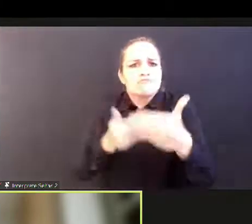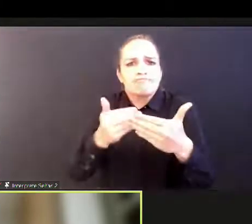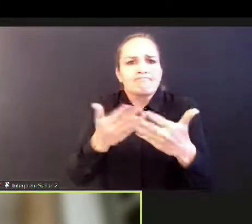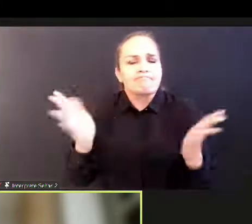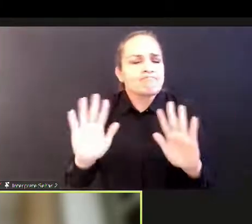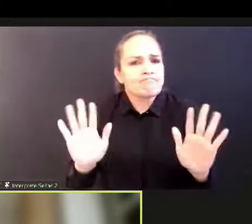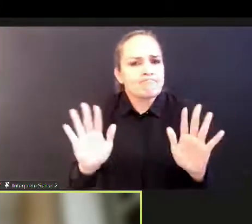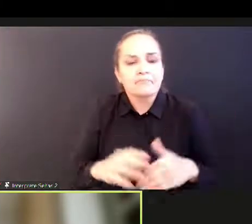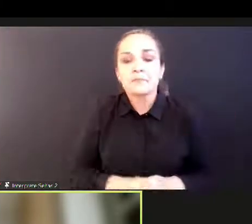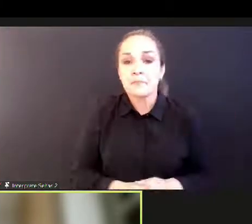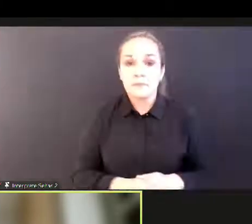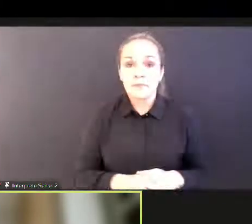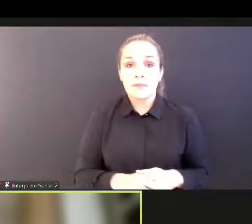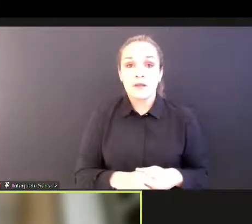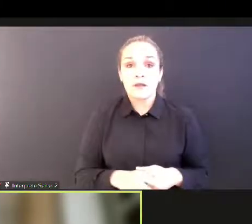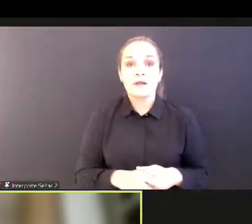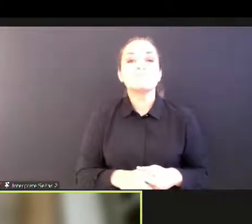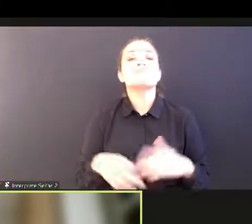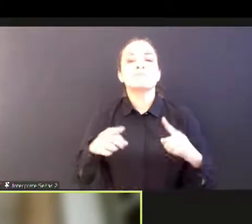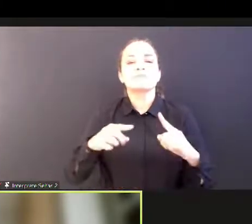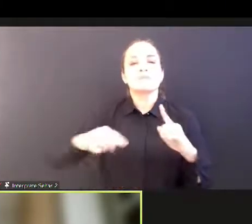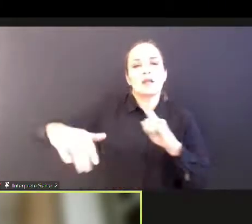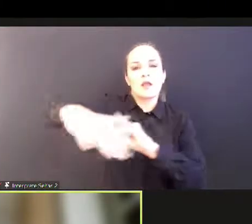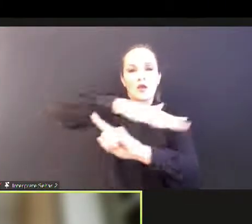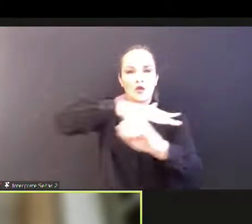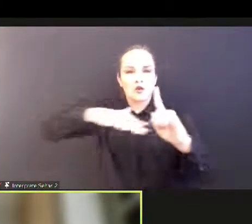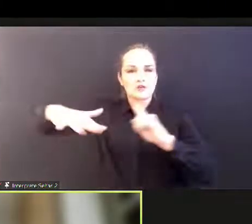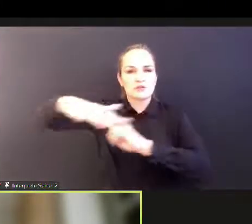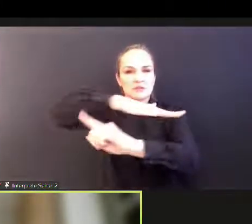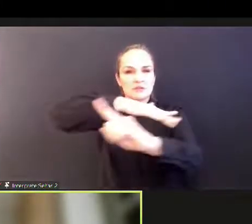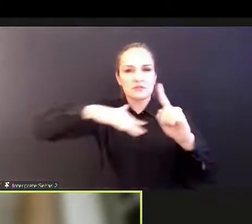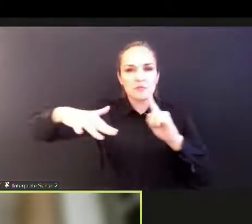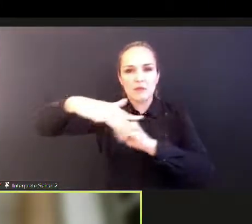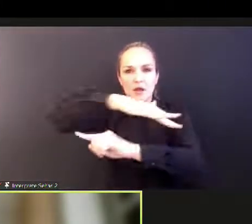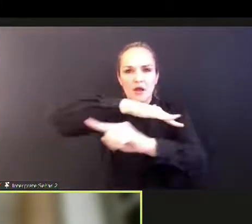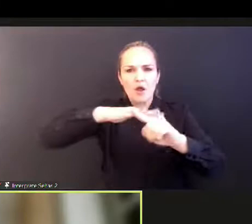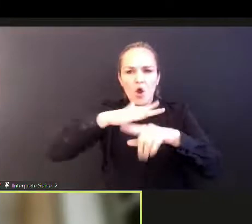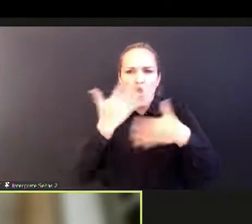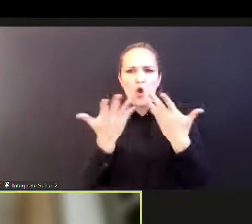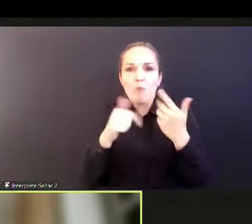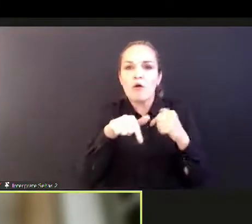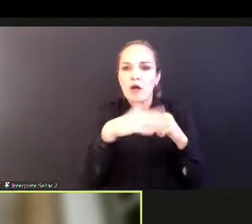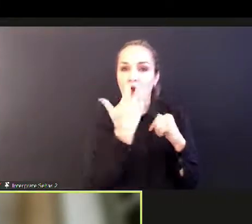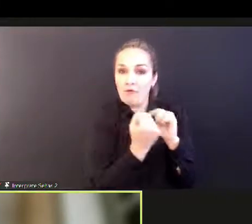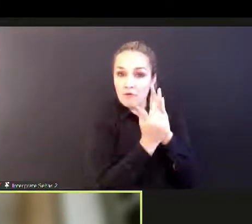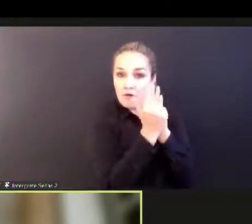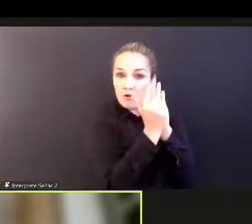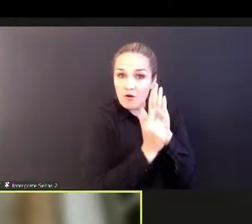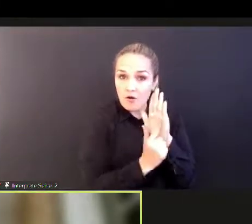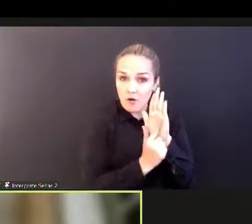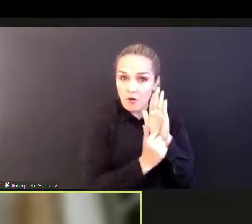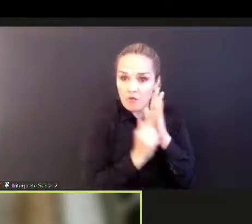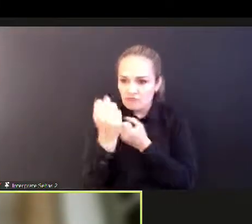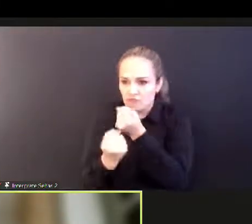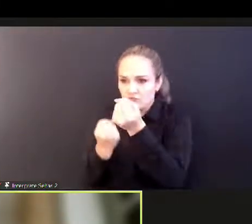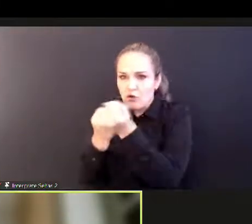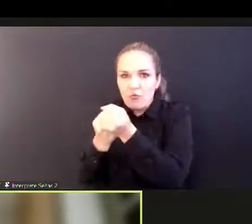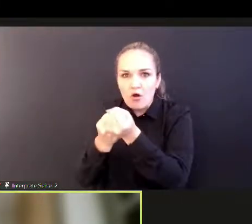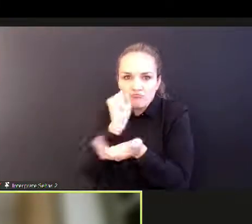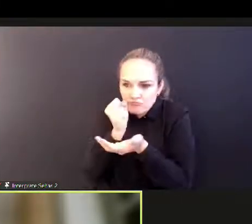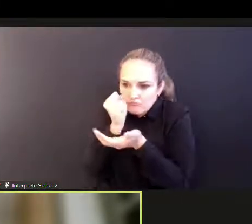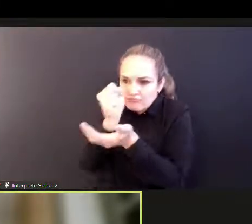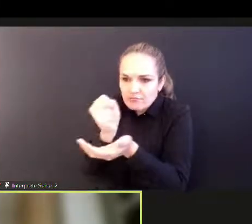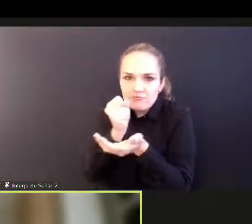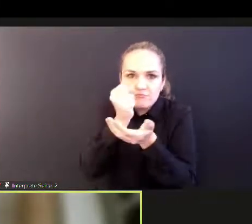ecosystem, the kind of laws that you have for startups, the tax incentives that you give, all these play a very important